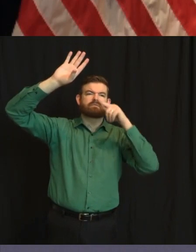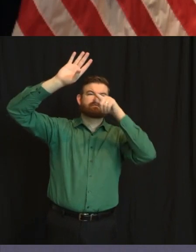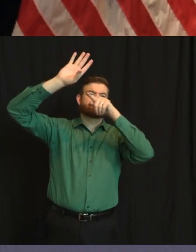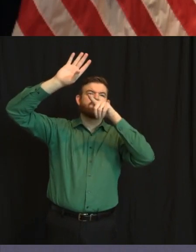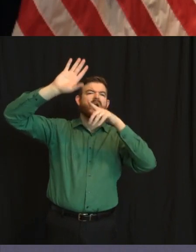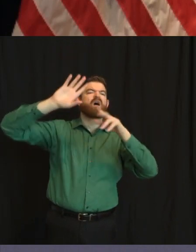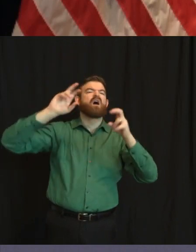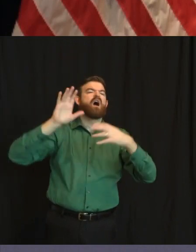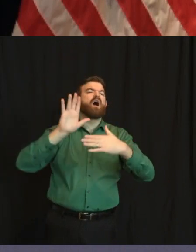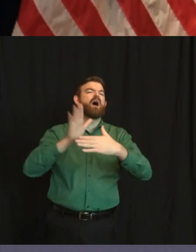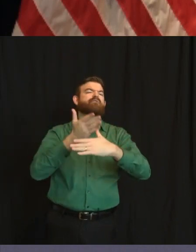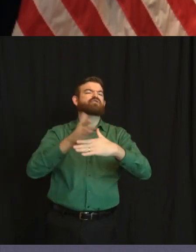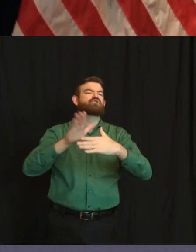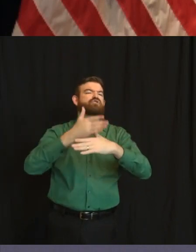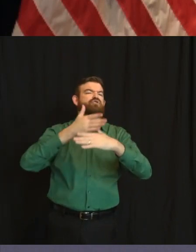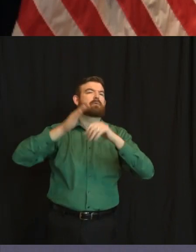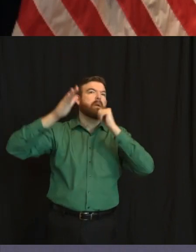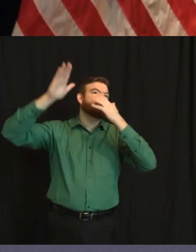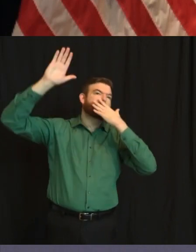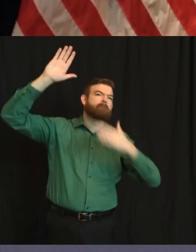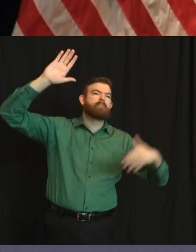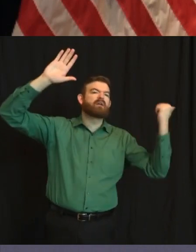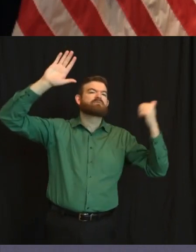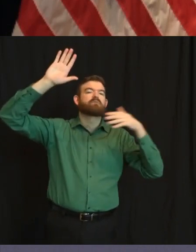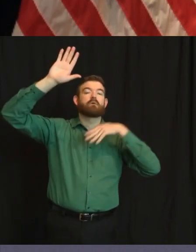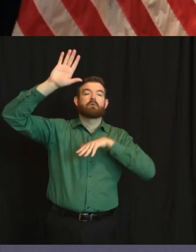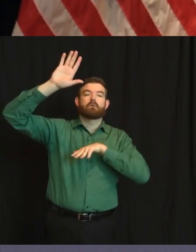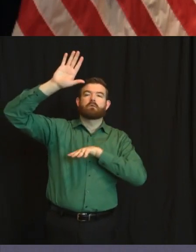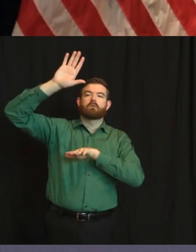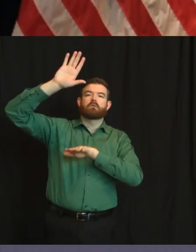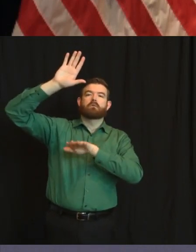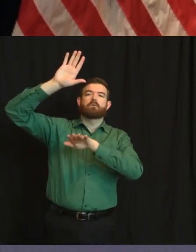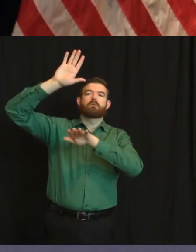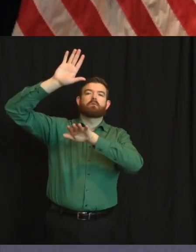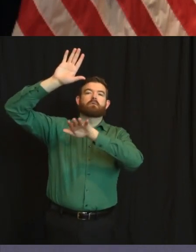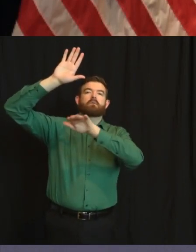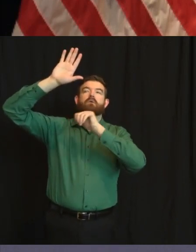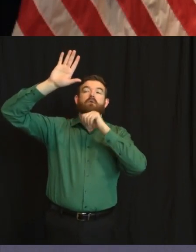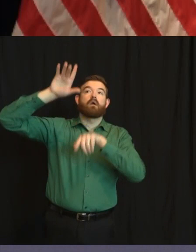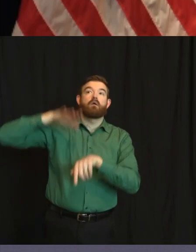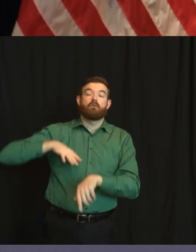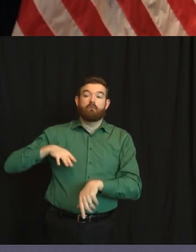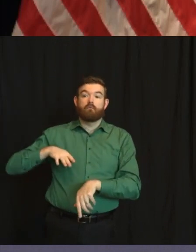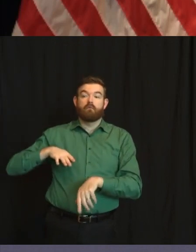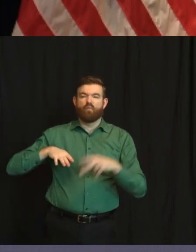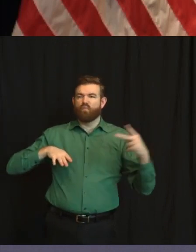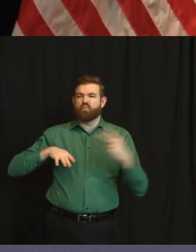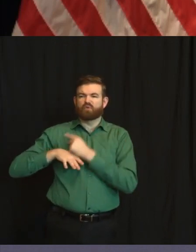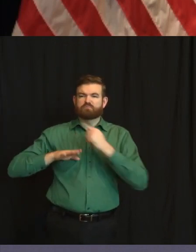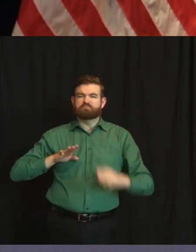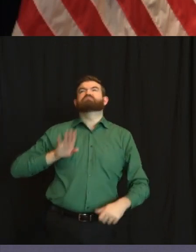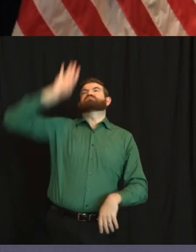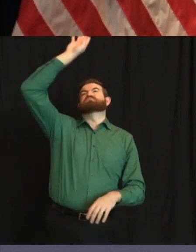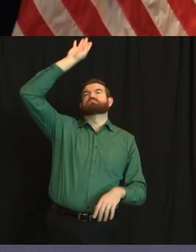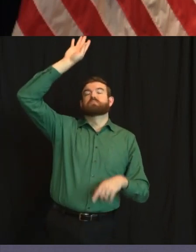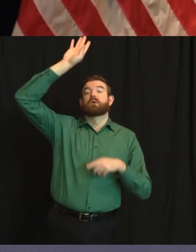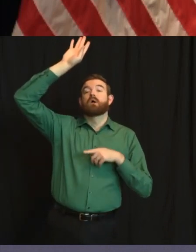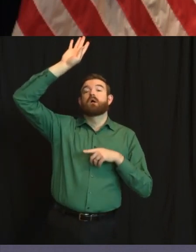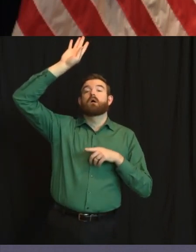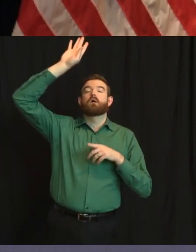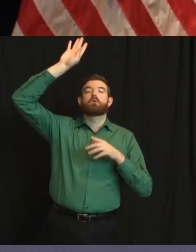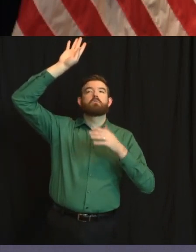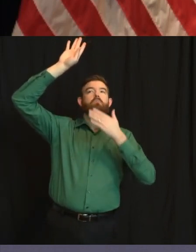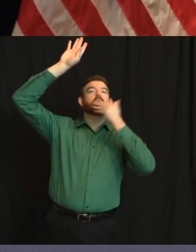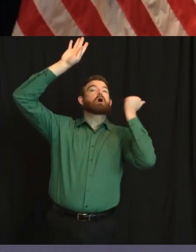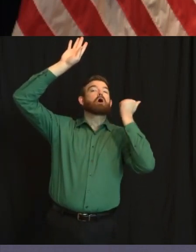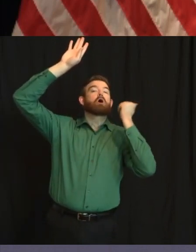a peak that happened later, but much lower. And we made pains to say that in each of